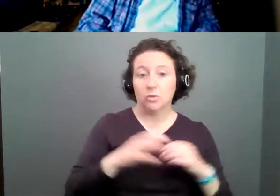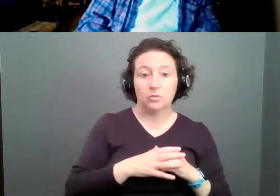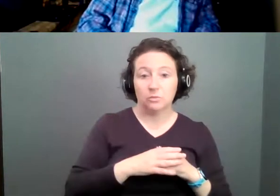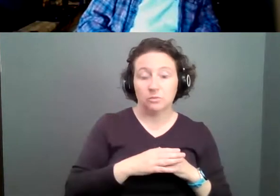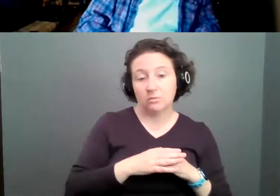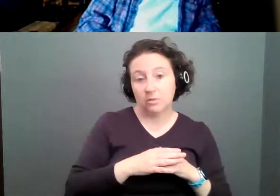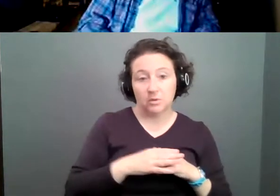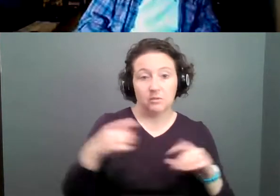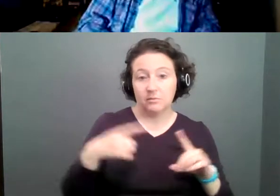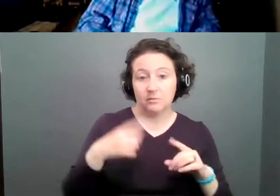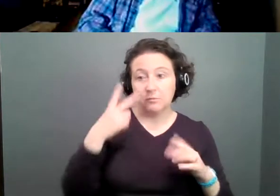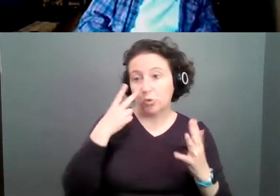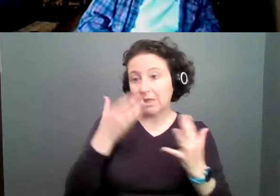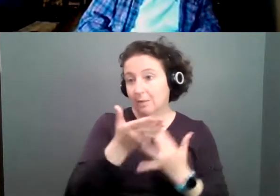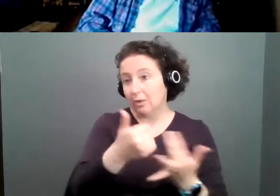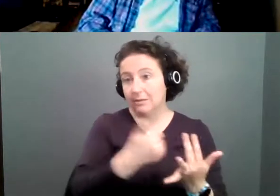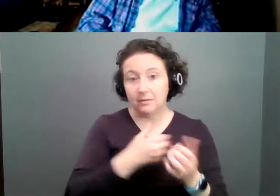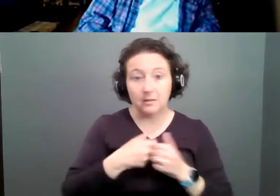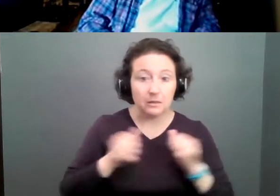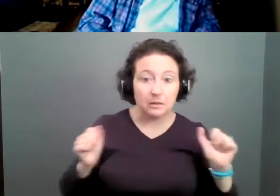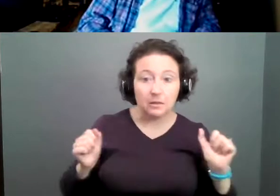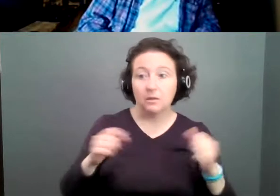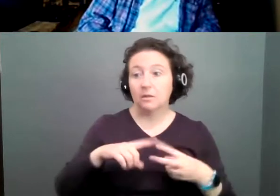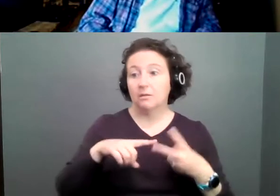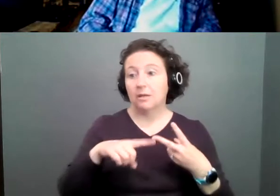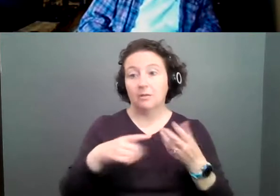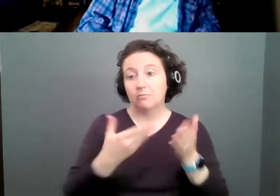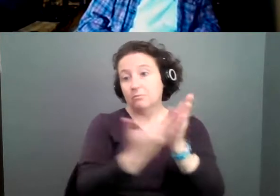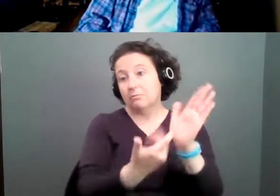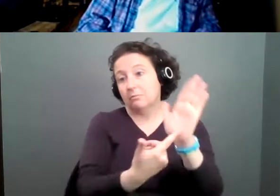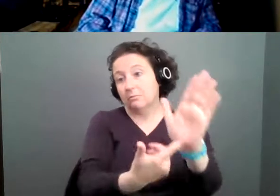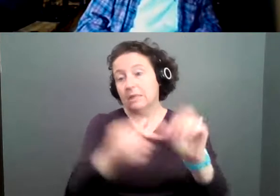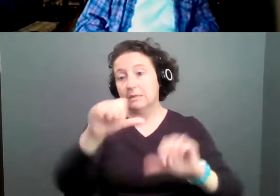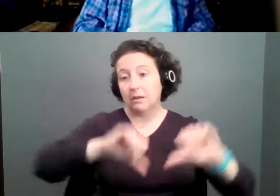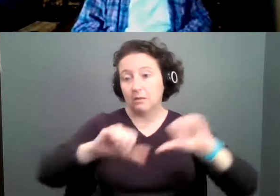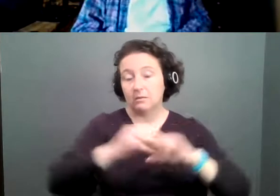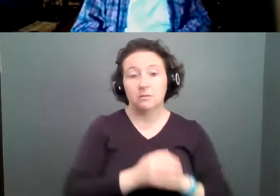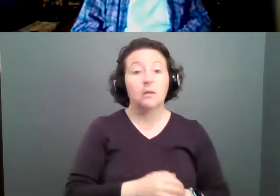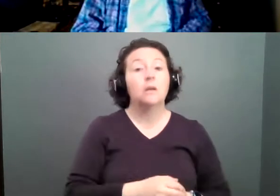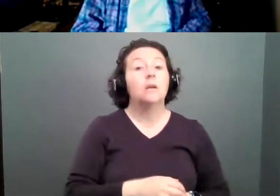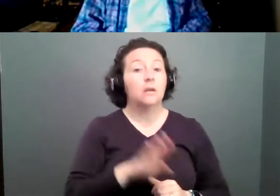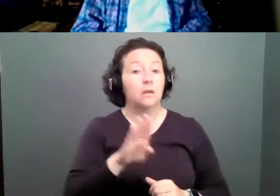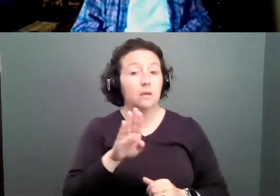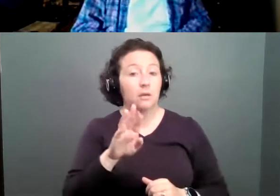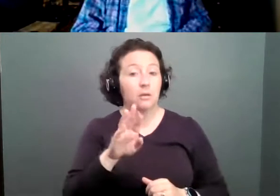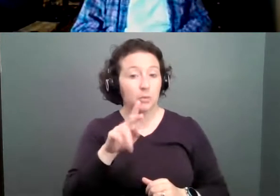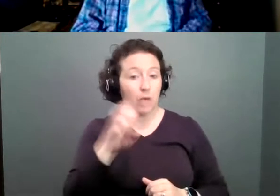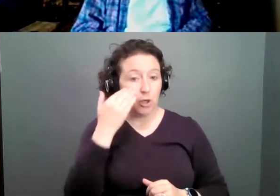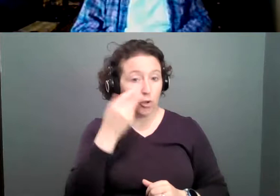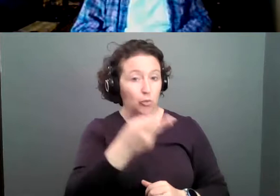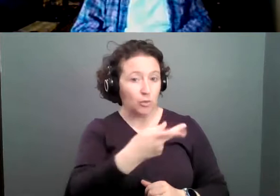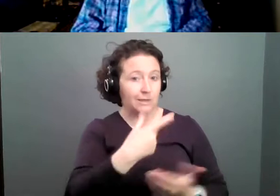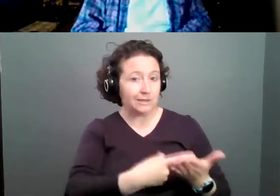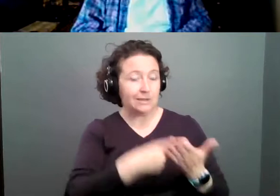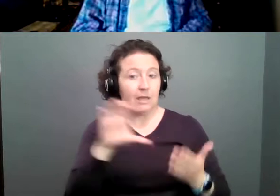essentially transparency and following the science. And I know you and I have discussed the CDC's recent announcement